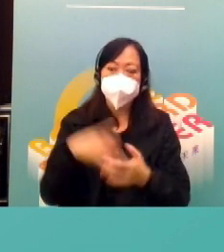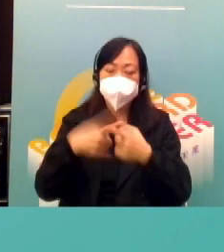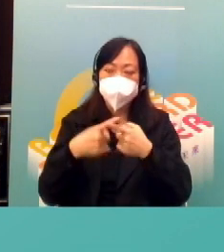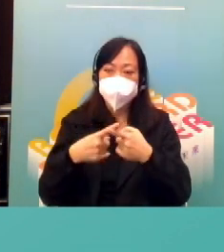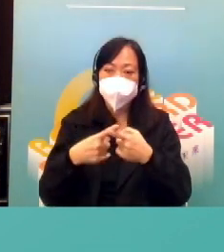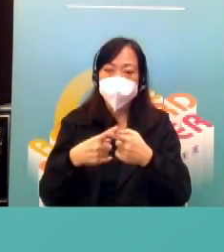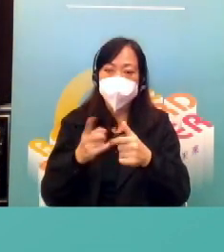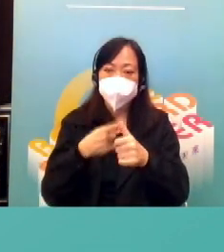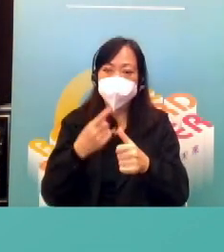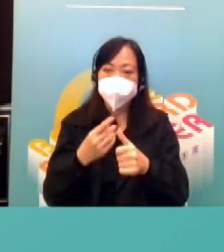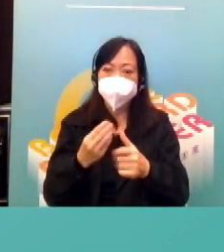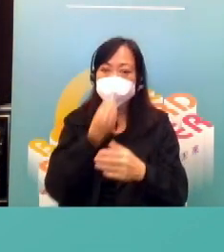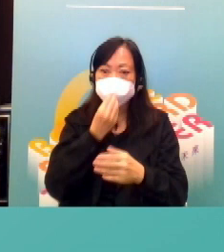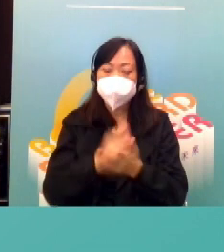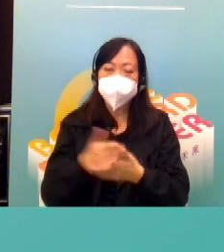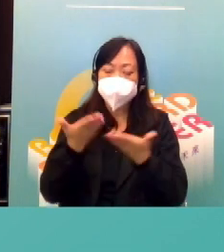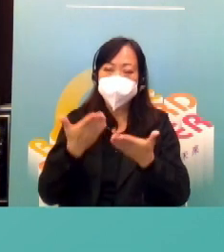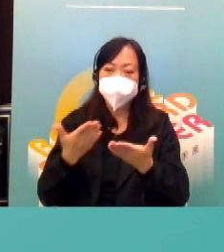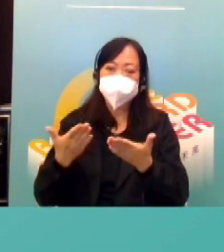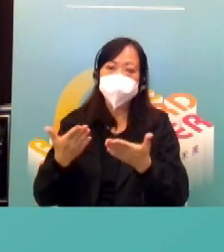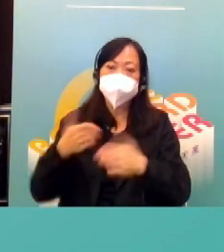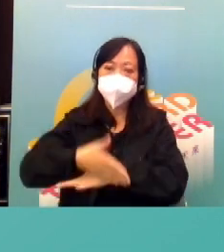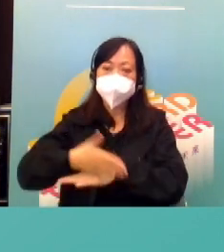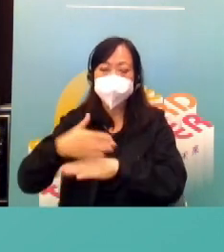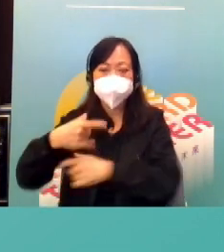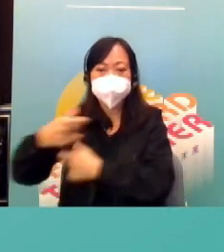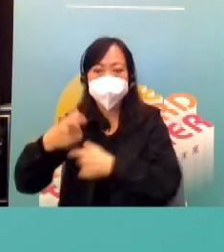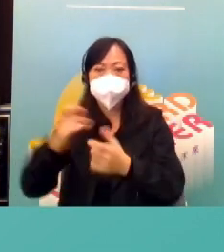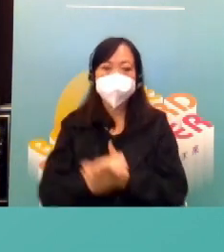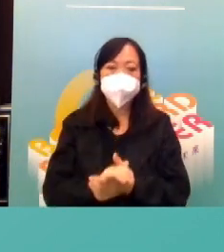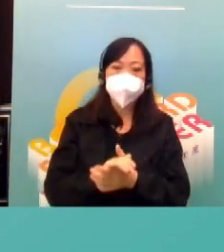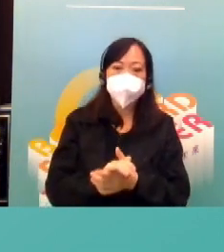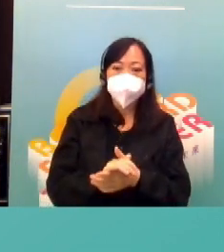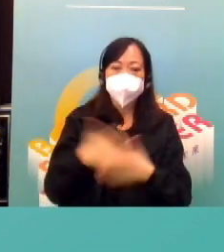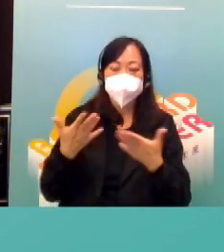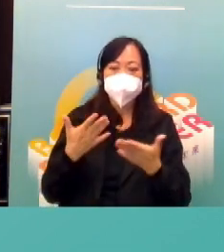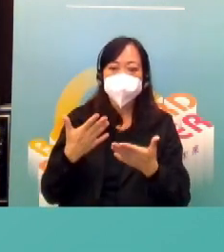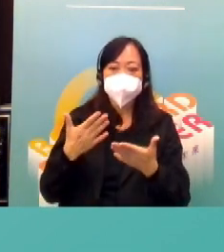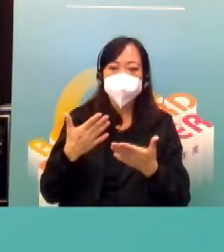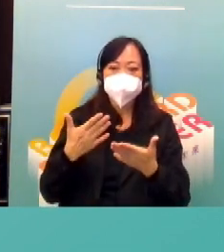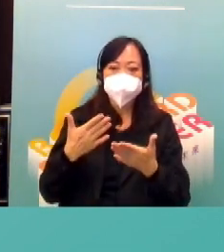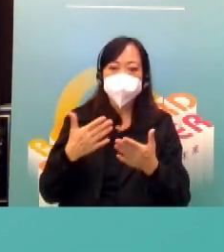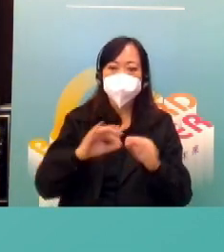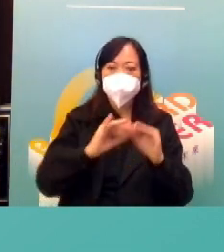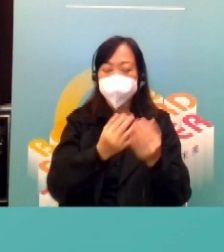enterprises. Just to mention, that was on a national level. At a regional level, as I mentioned, this agenda is gathering momentum, particularly on inclusive